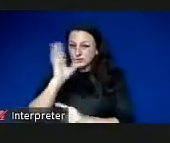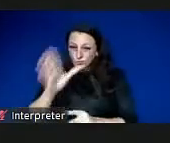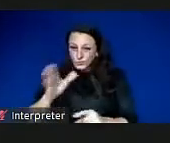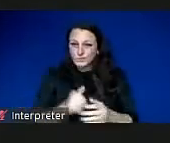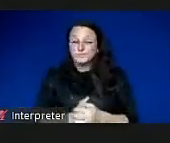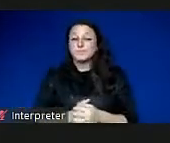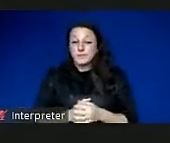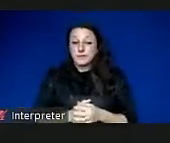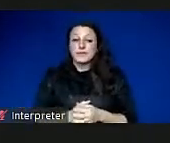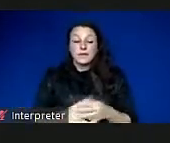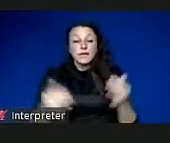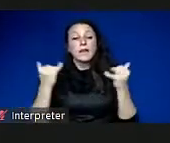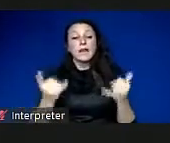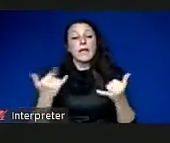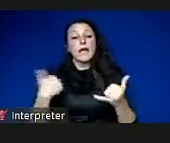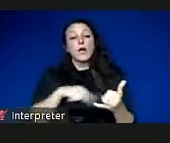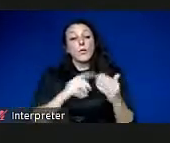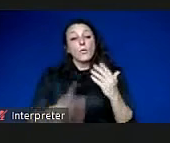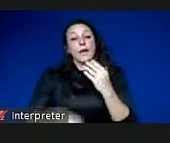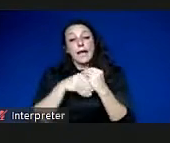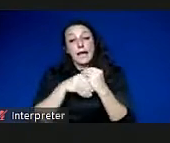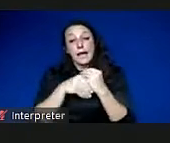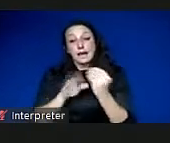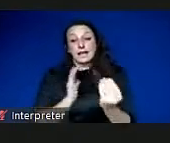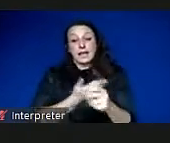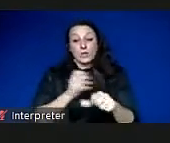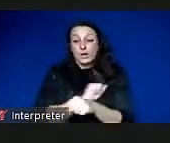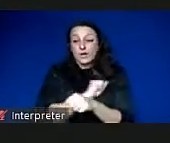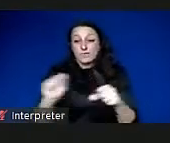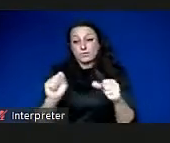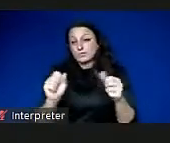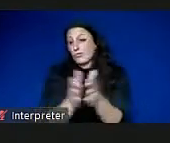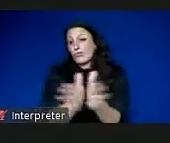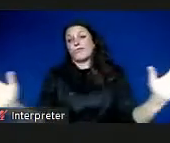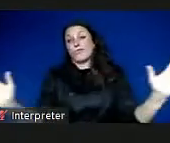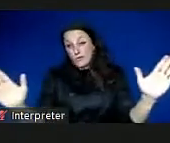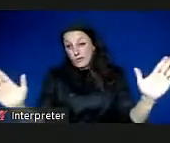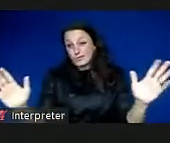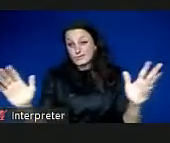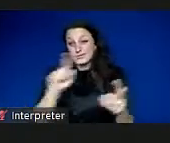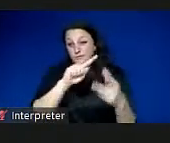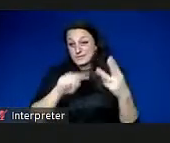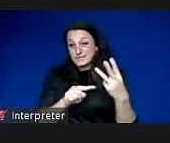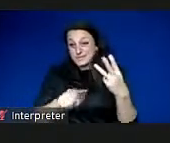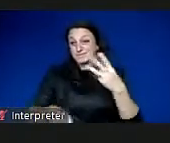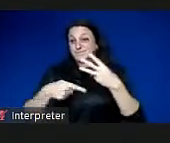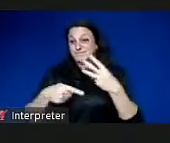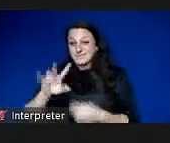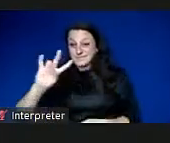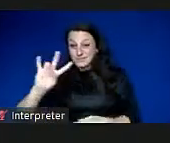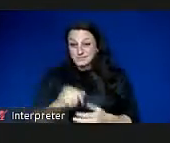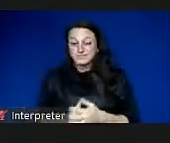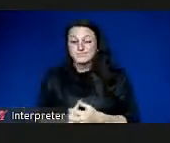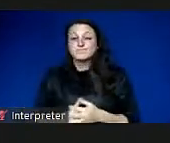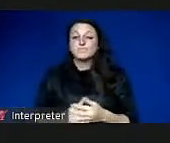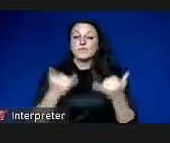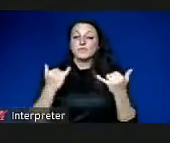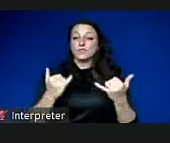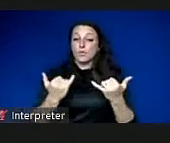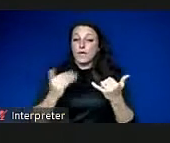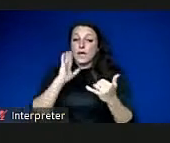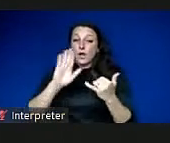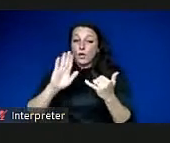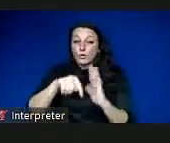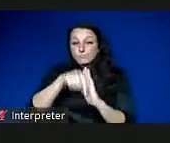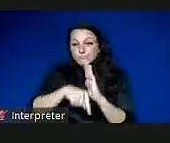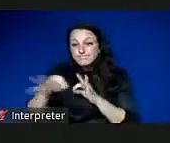now adding to our efforts overall. Really quickly, we're going to do a deep dive on these 6